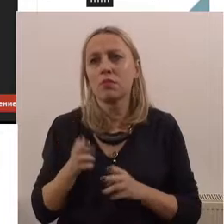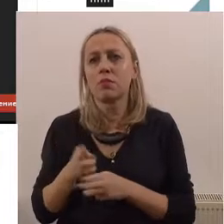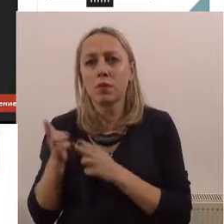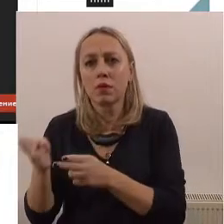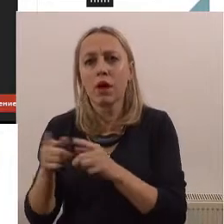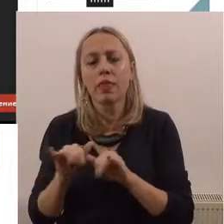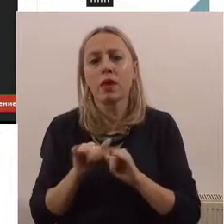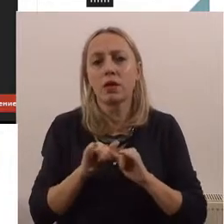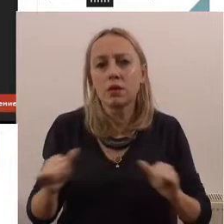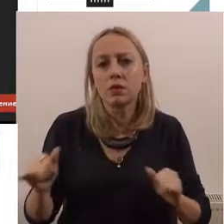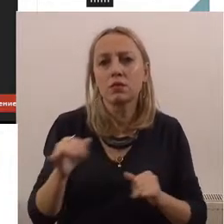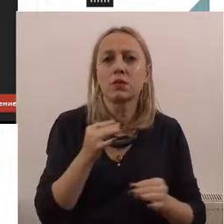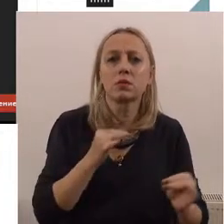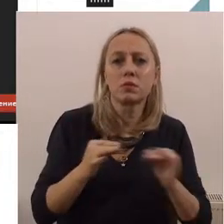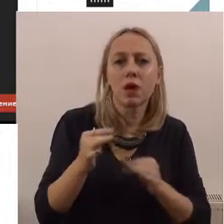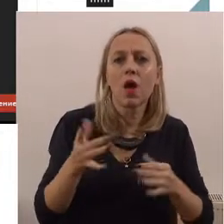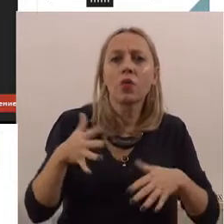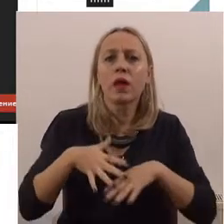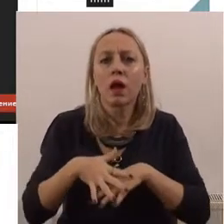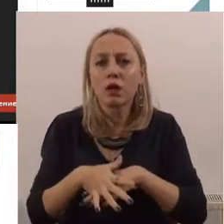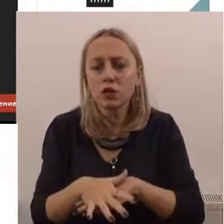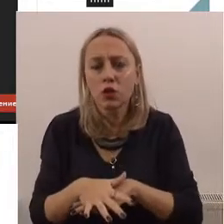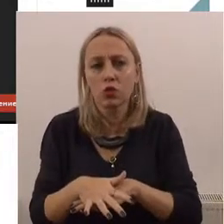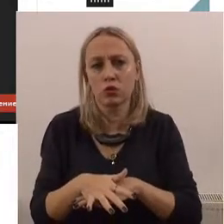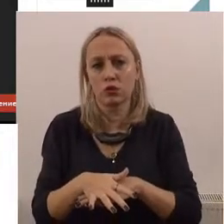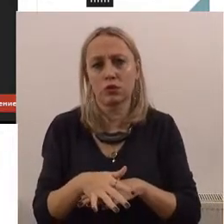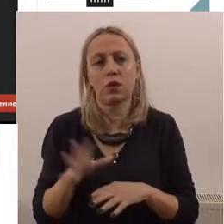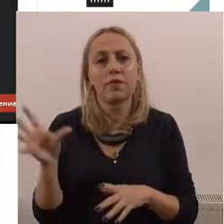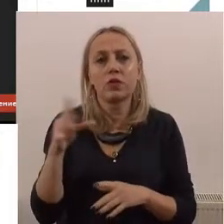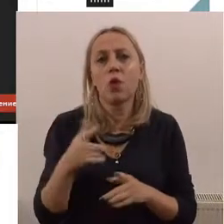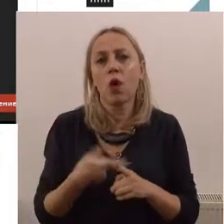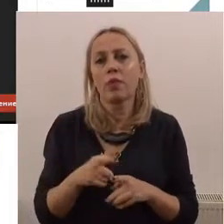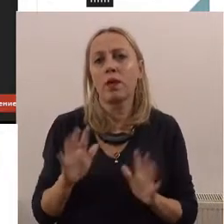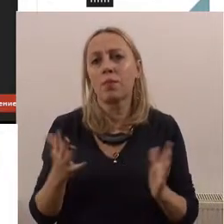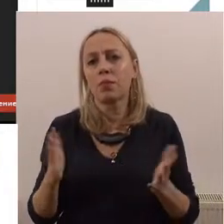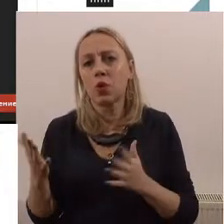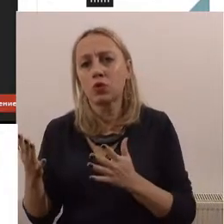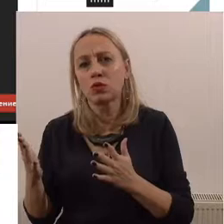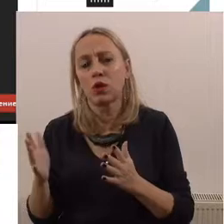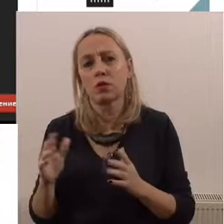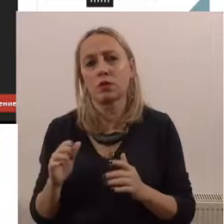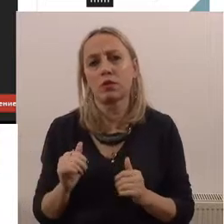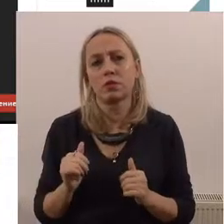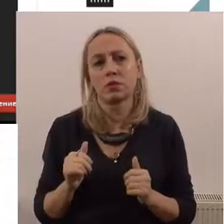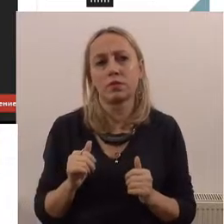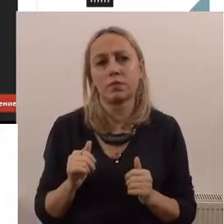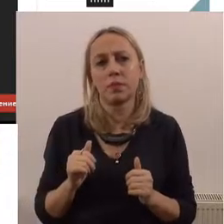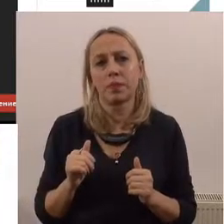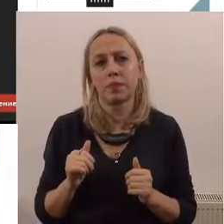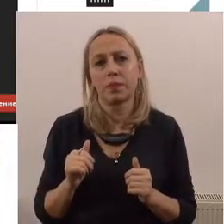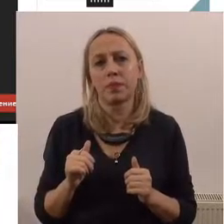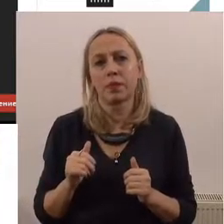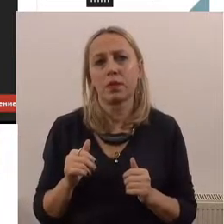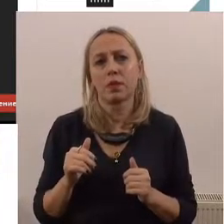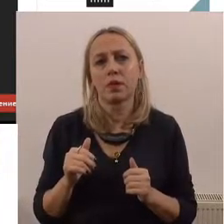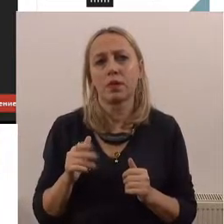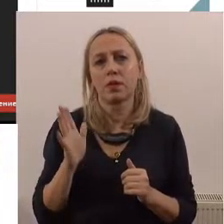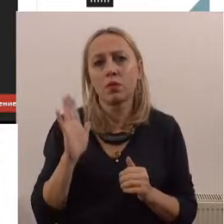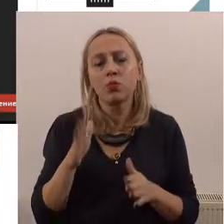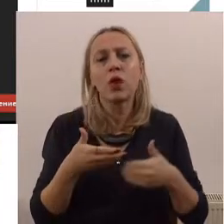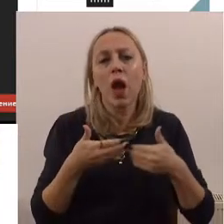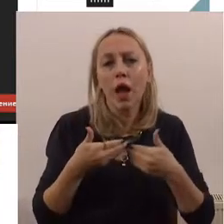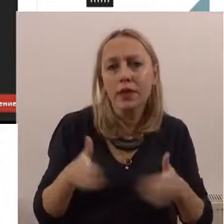over 10 to 15, over the past 10 to 15 years, the development of this dialogue